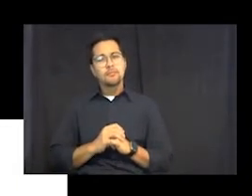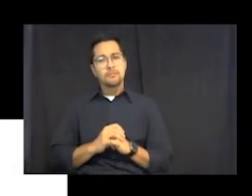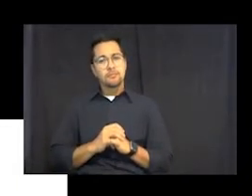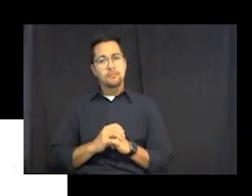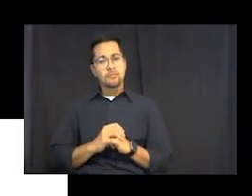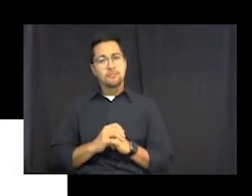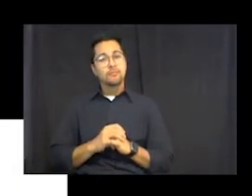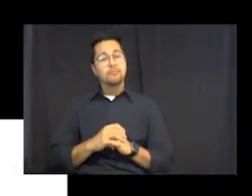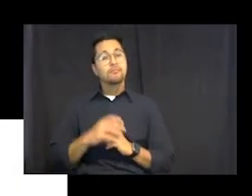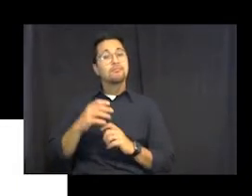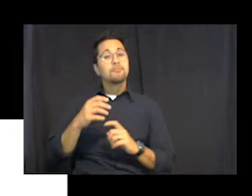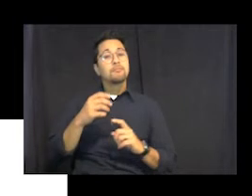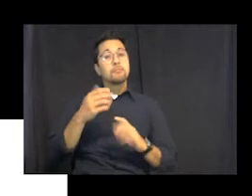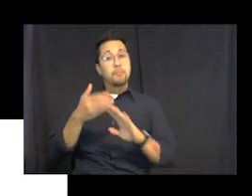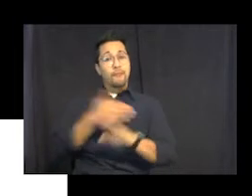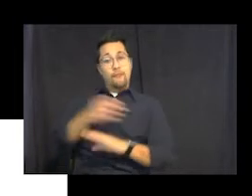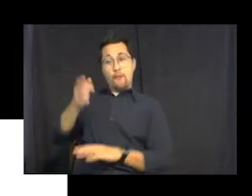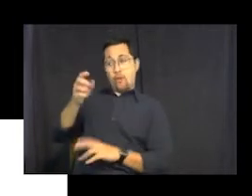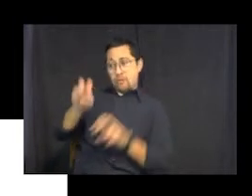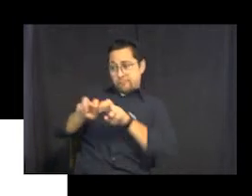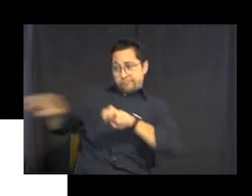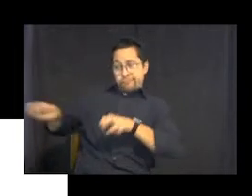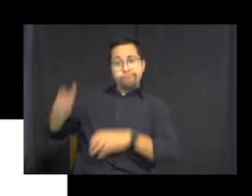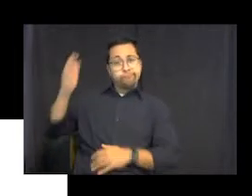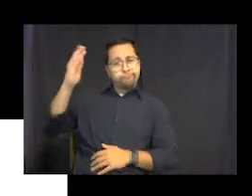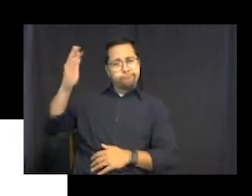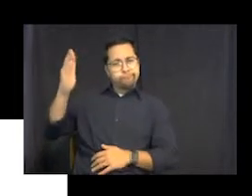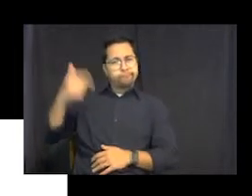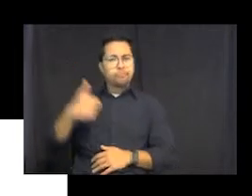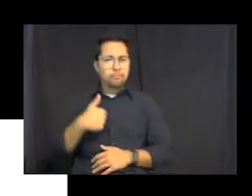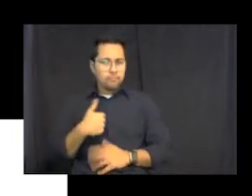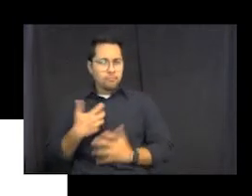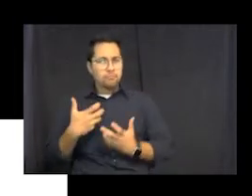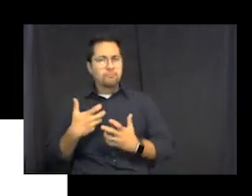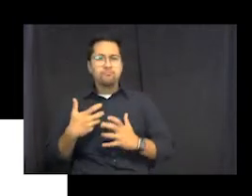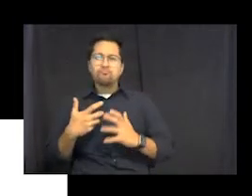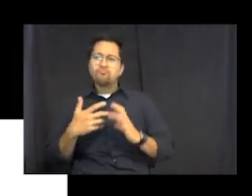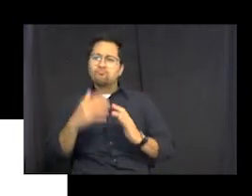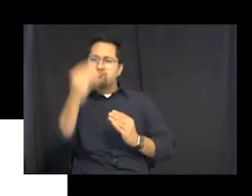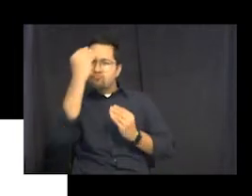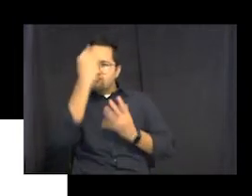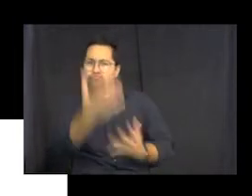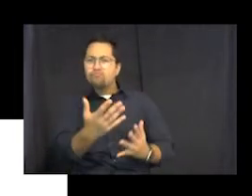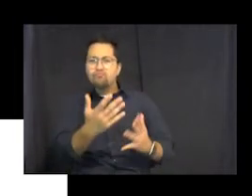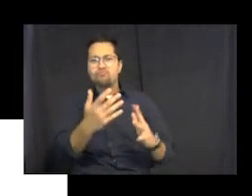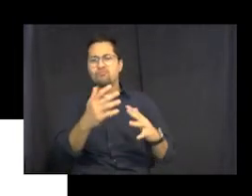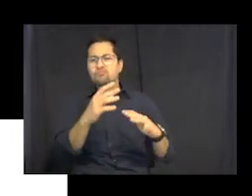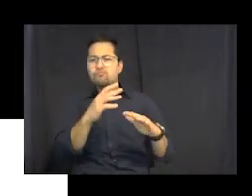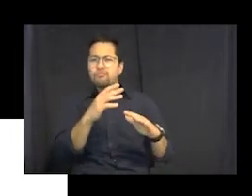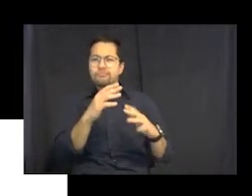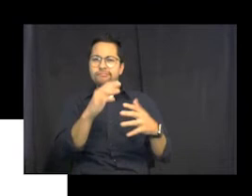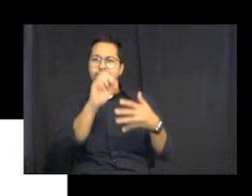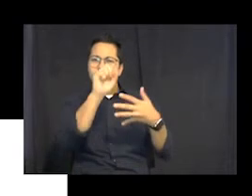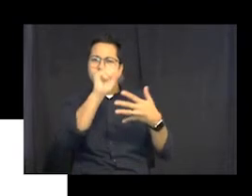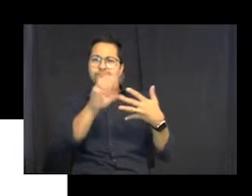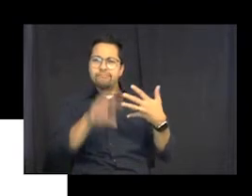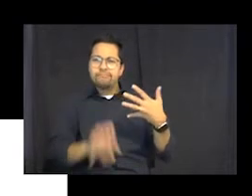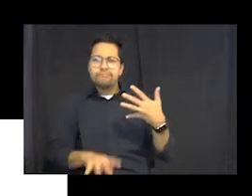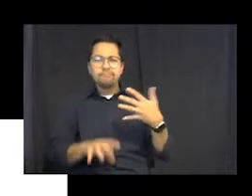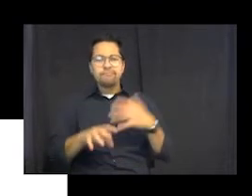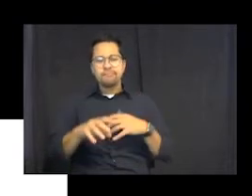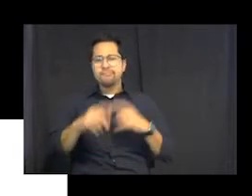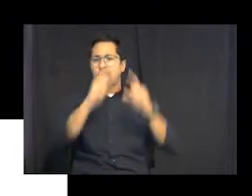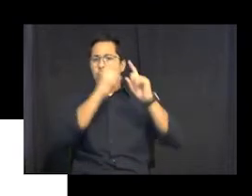speaks, each self-advocate speaks, I wanted to just bring out some pointers that the self-advocates felt